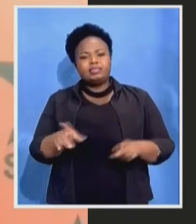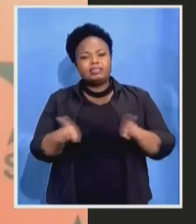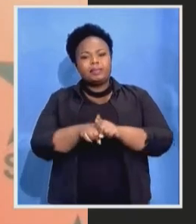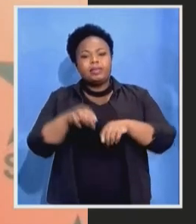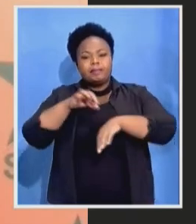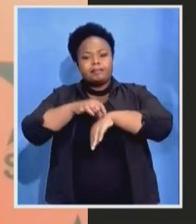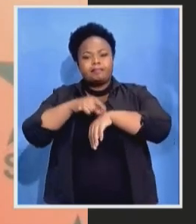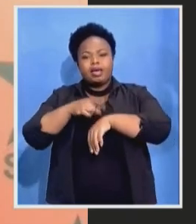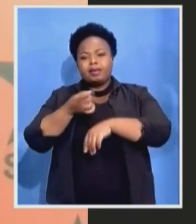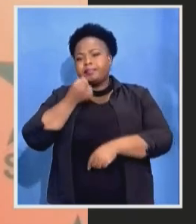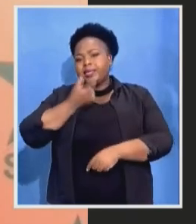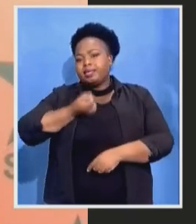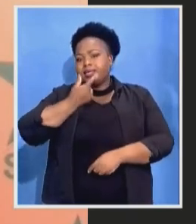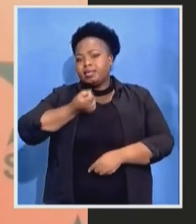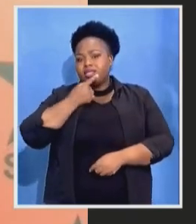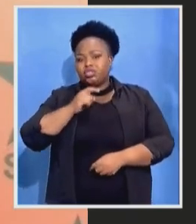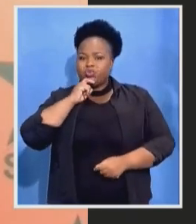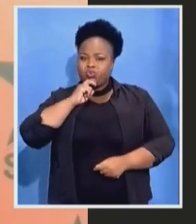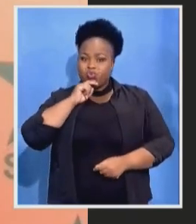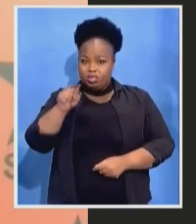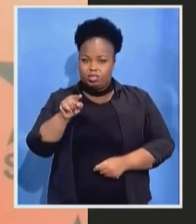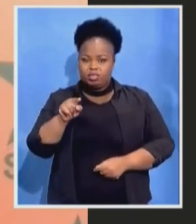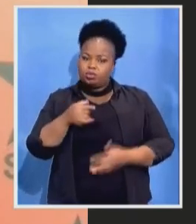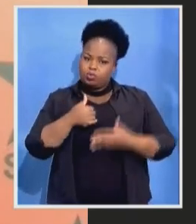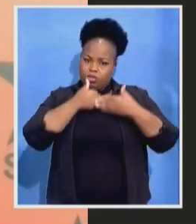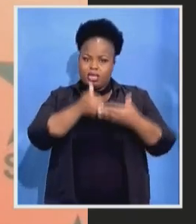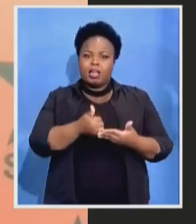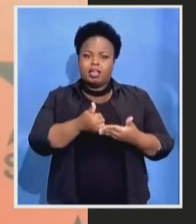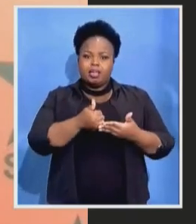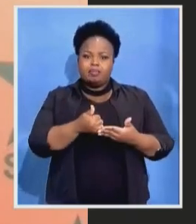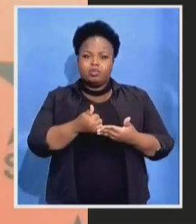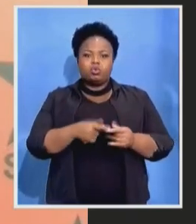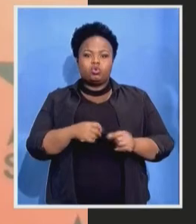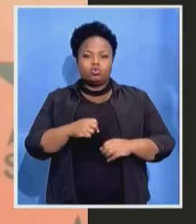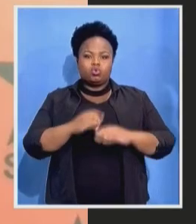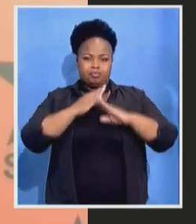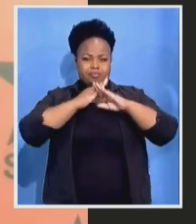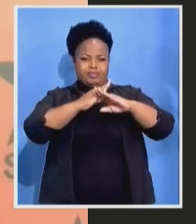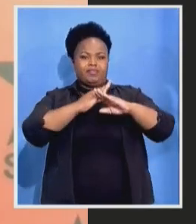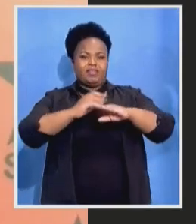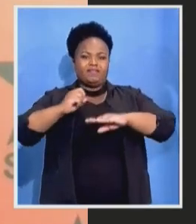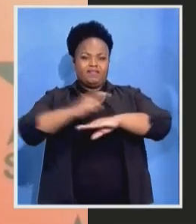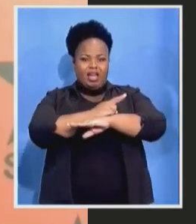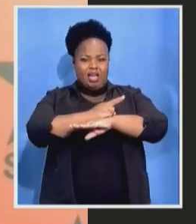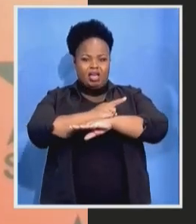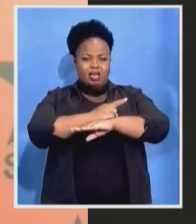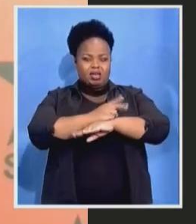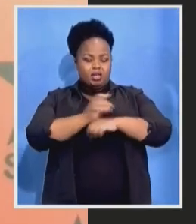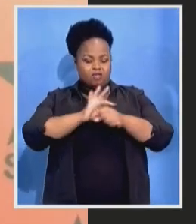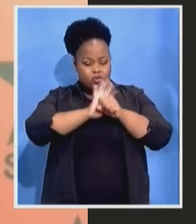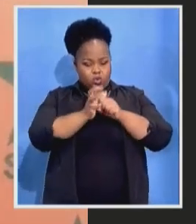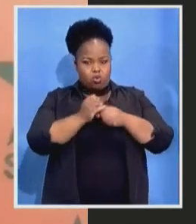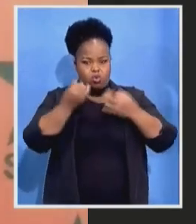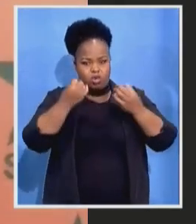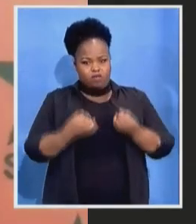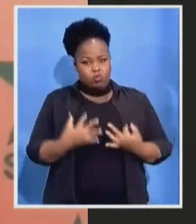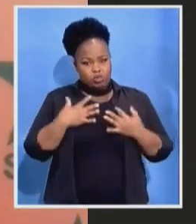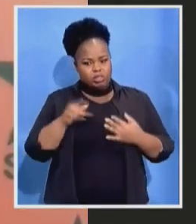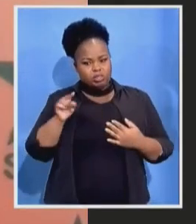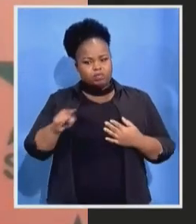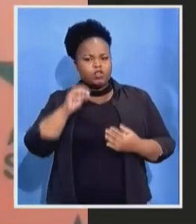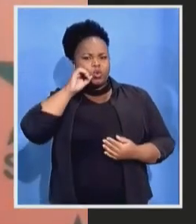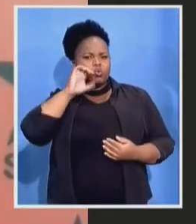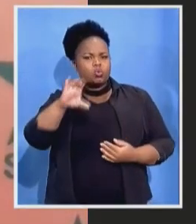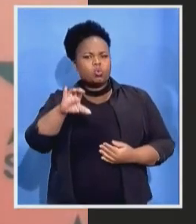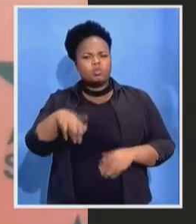useful as antiviral medication. That the Cuban doctors who have led the front line in attacking the pandemic